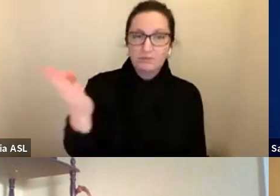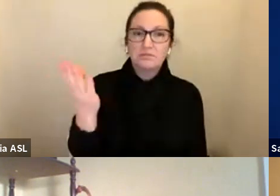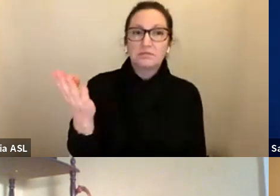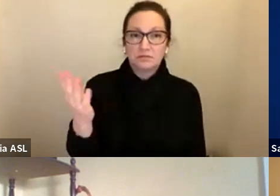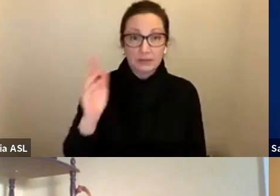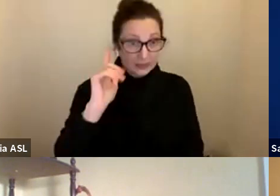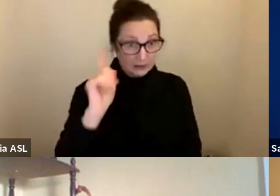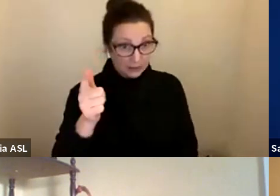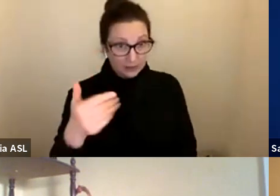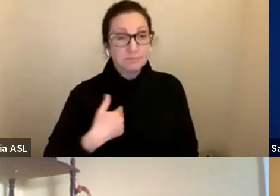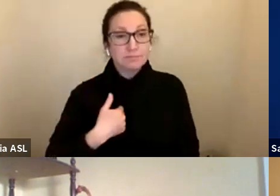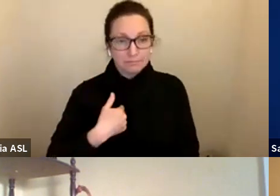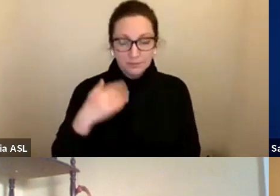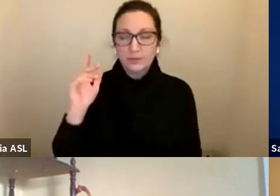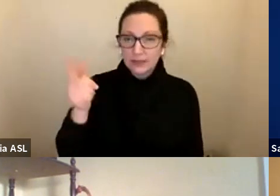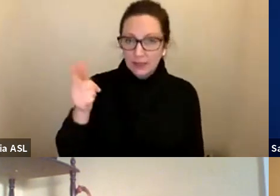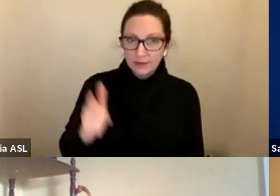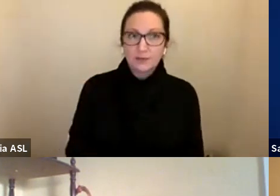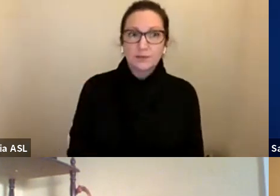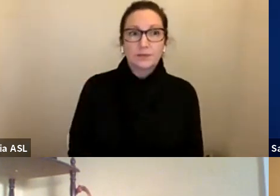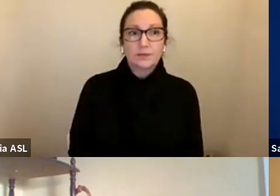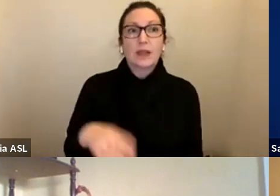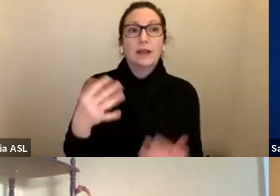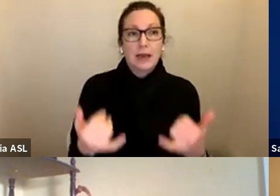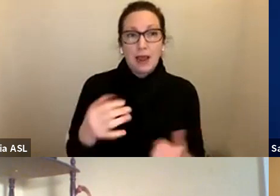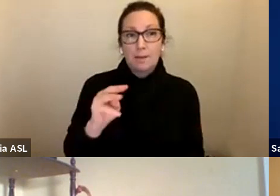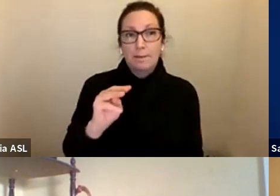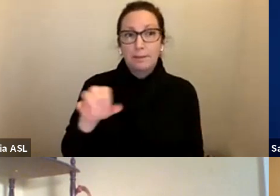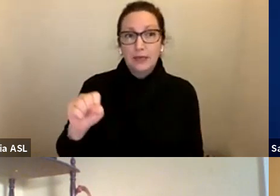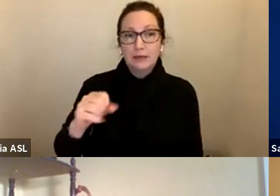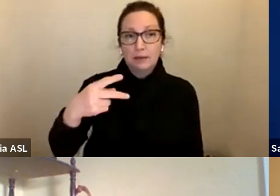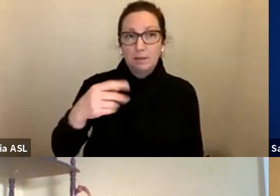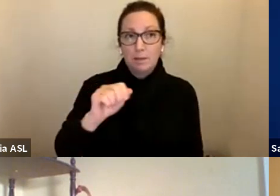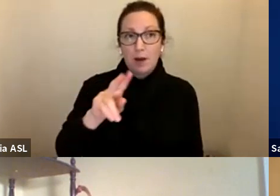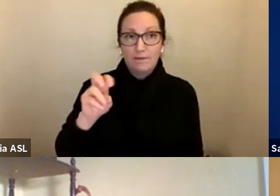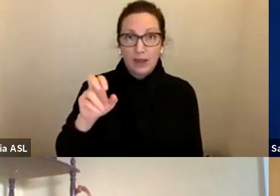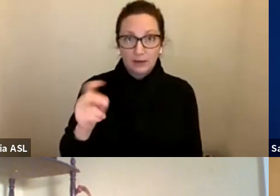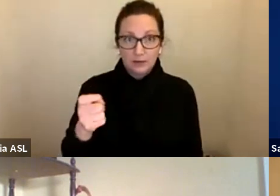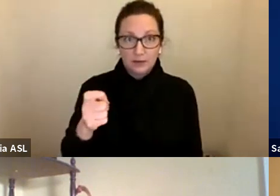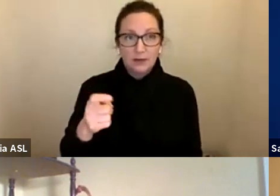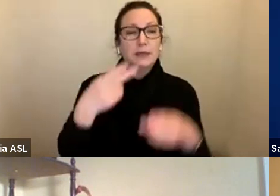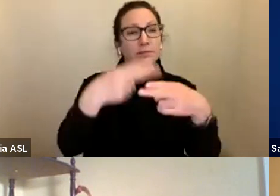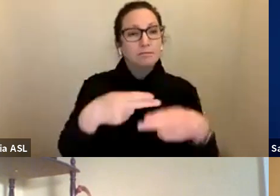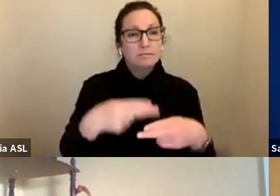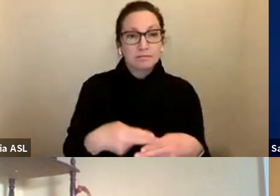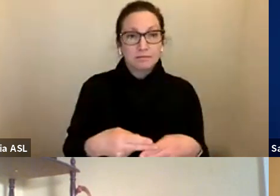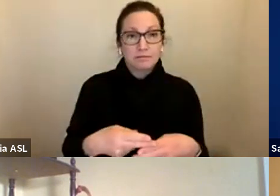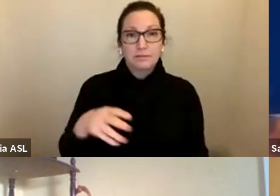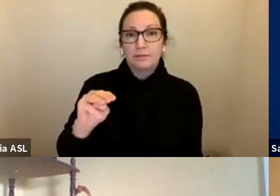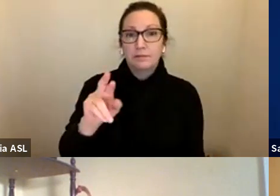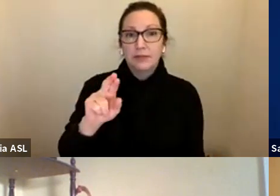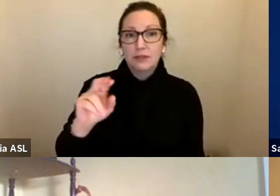Second? Second. Okay, Ms. Parvex, will you please read the roll? Thank you very much, Mr. Condon-Passos. Mr. Acevedo?